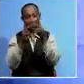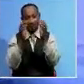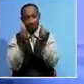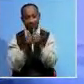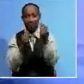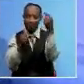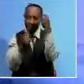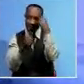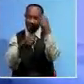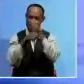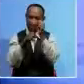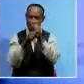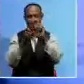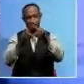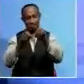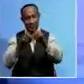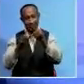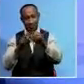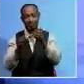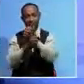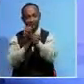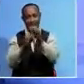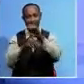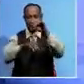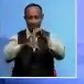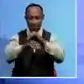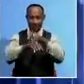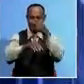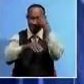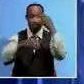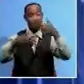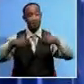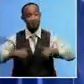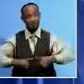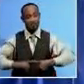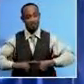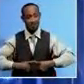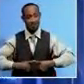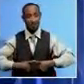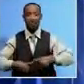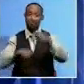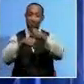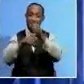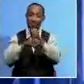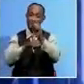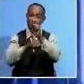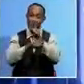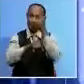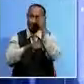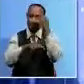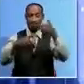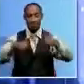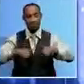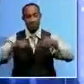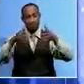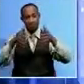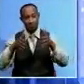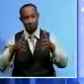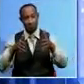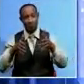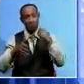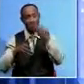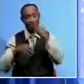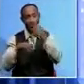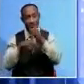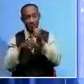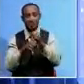endeavor to create various survival opportunities for the youth. Create employment for the same youth that has made it possible